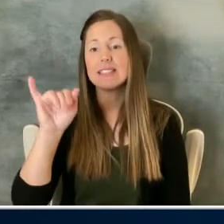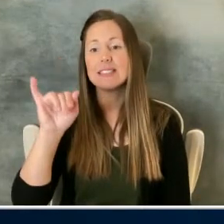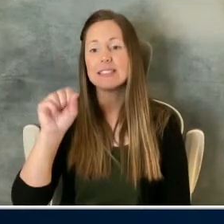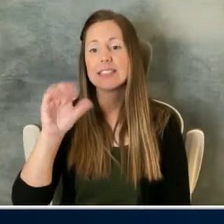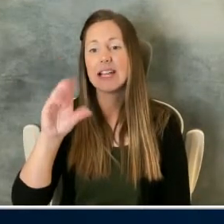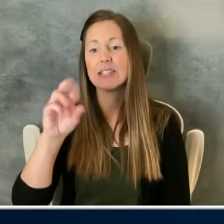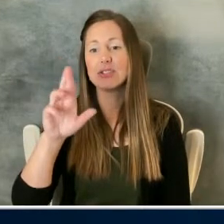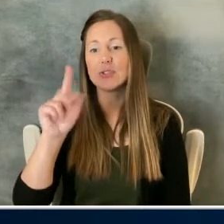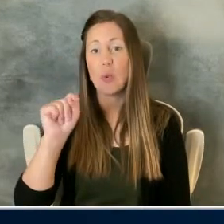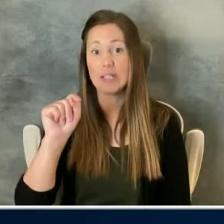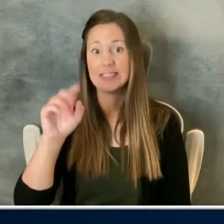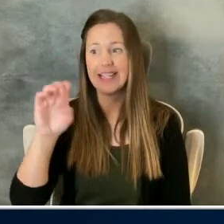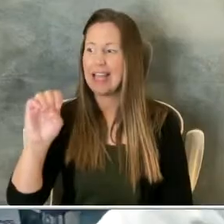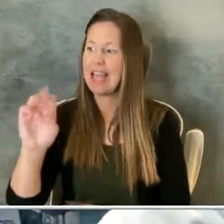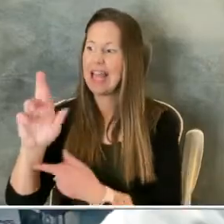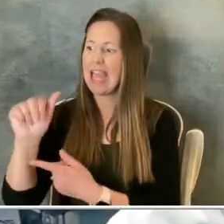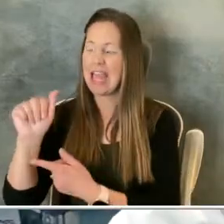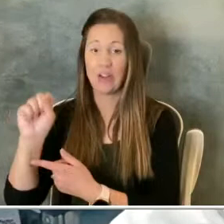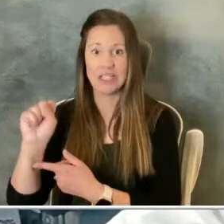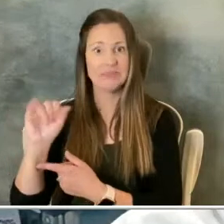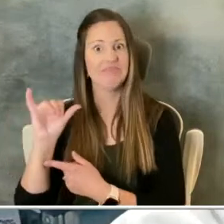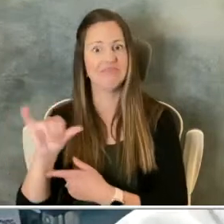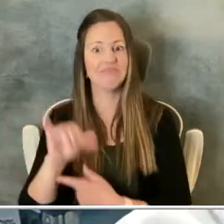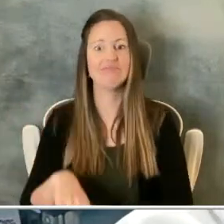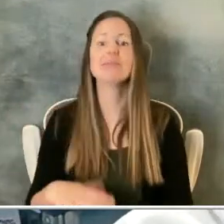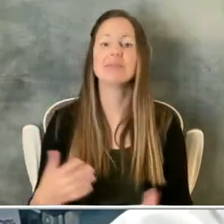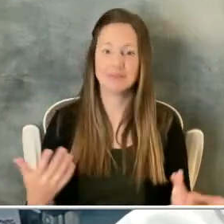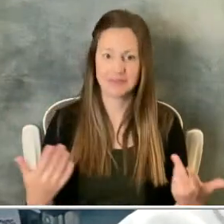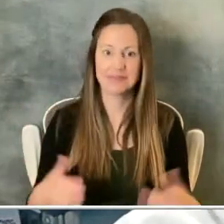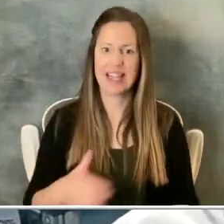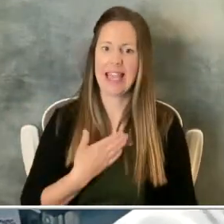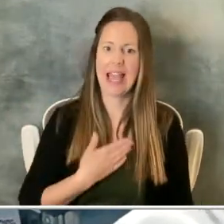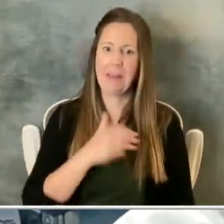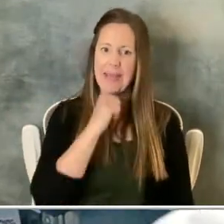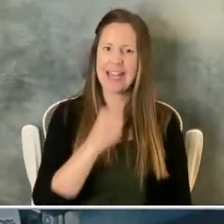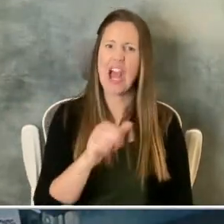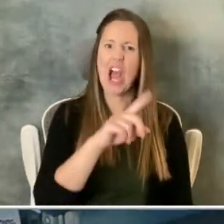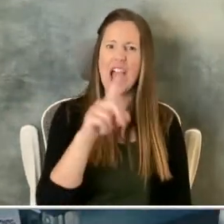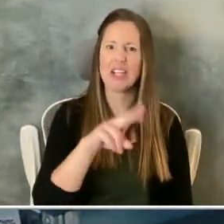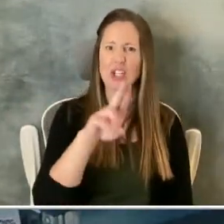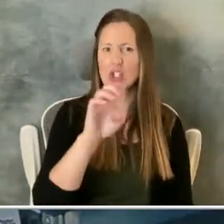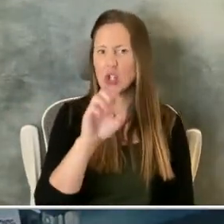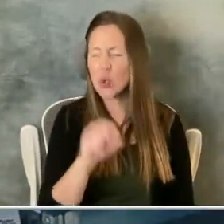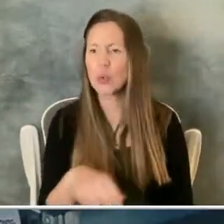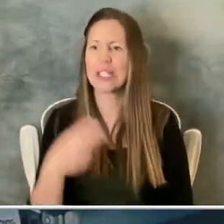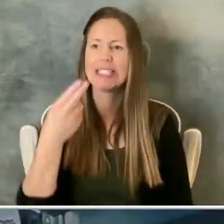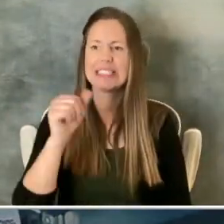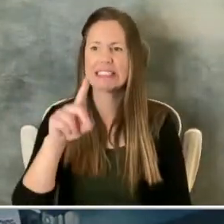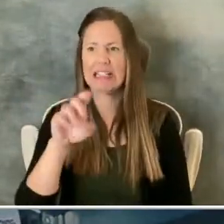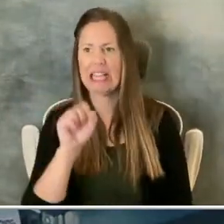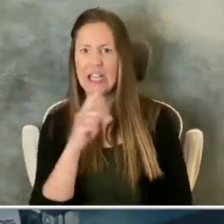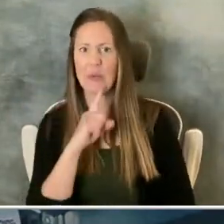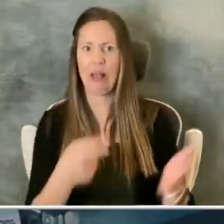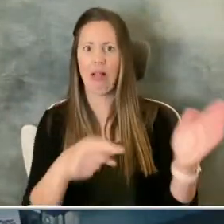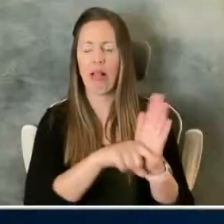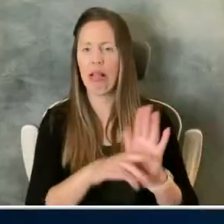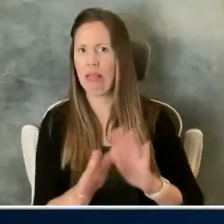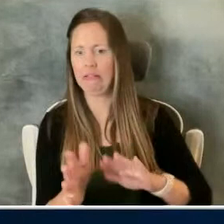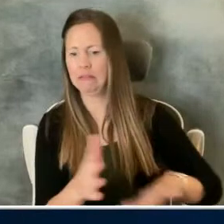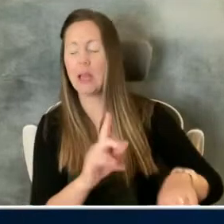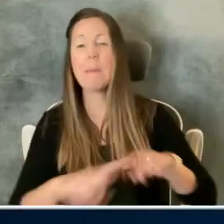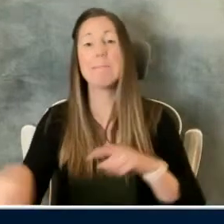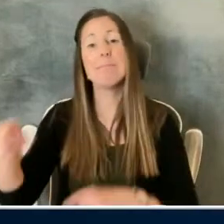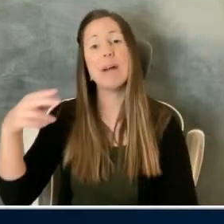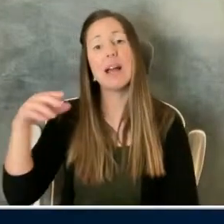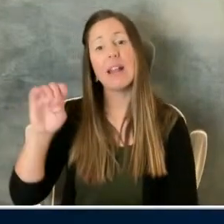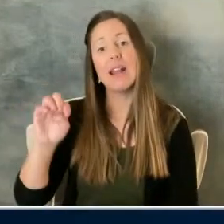news, right? And Zeus is pretty good news, but Orpheus, bad stuff happens. Euripides, bad stuff happens. But Eris, strife and discord.